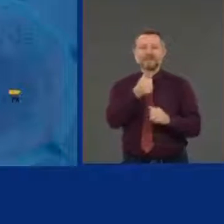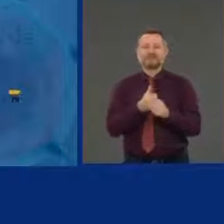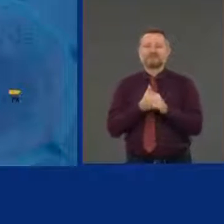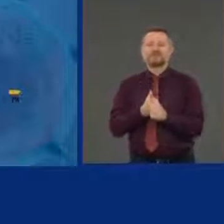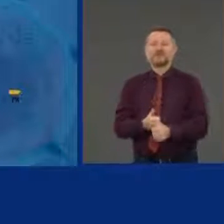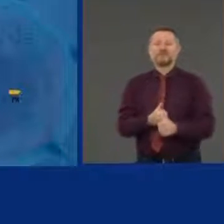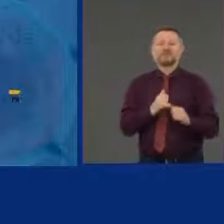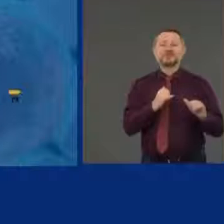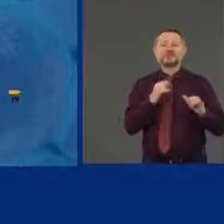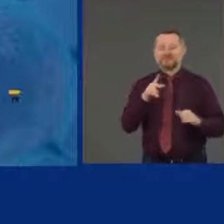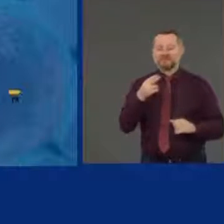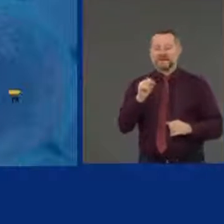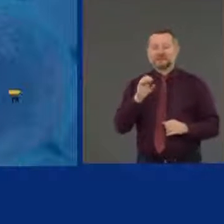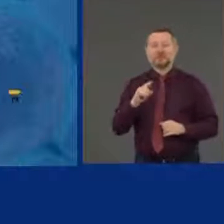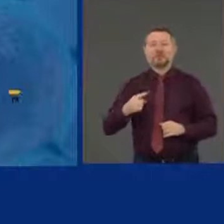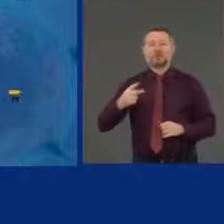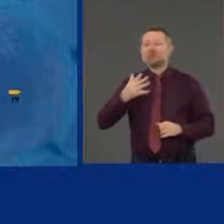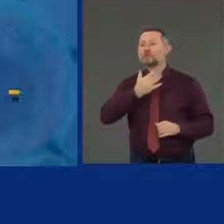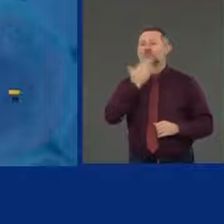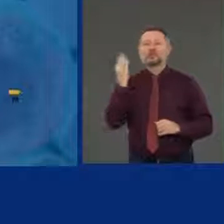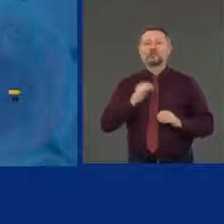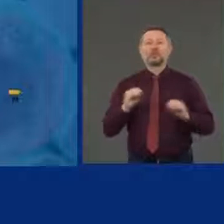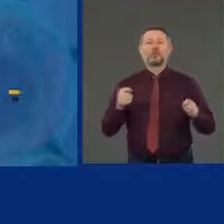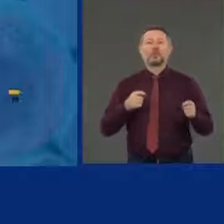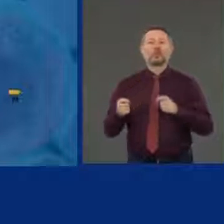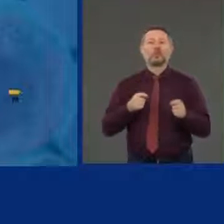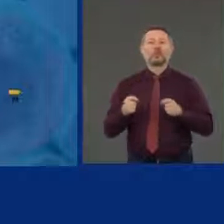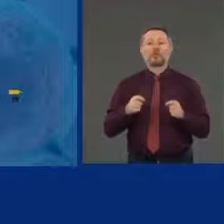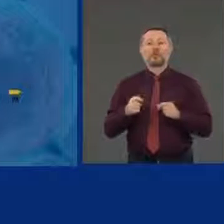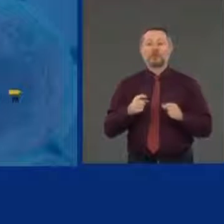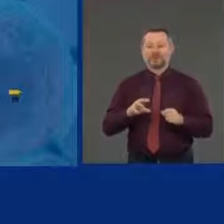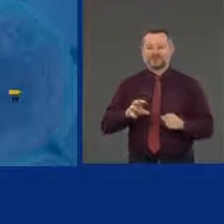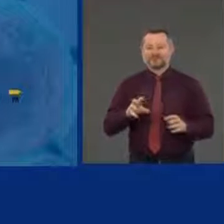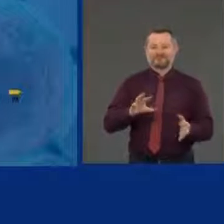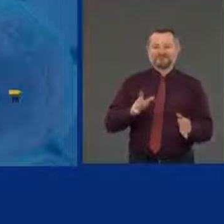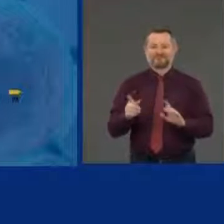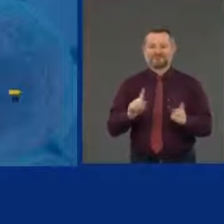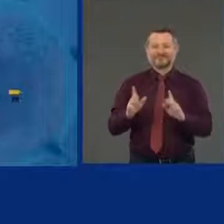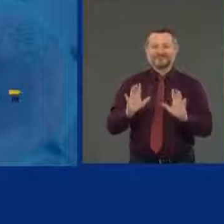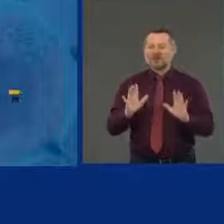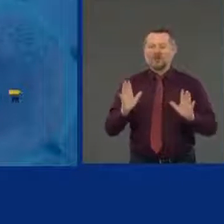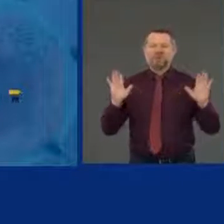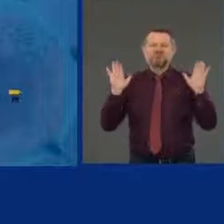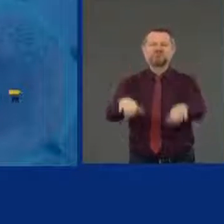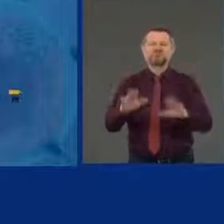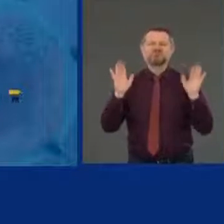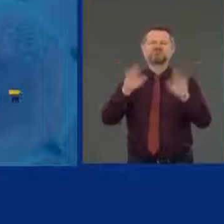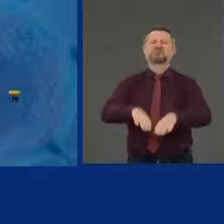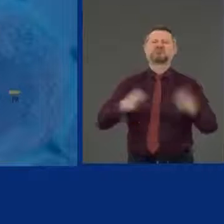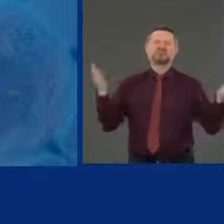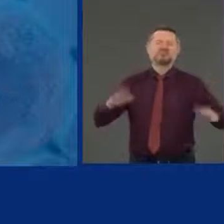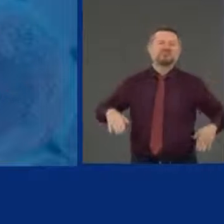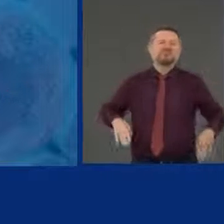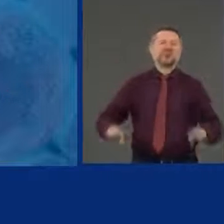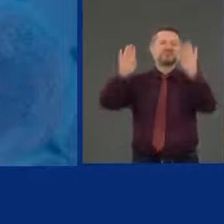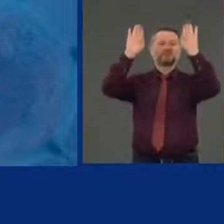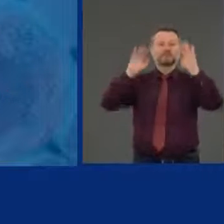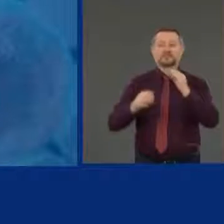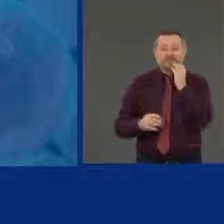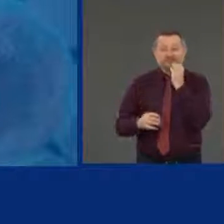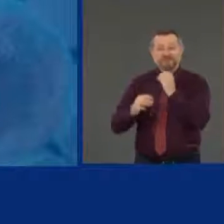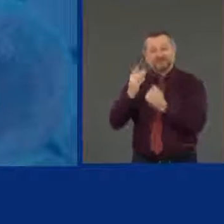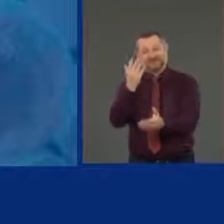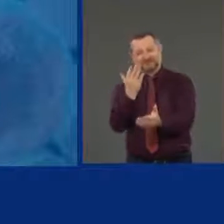same controls. They're seeing the number of cases go up. That is a fact. It is